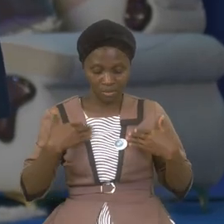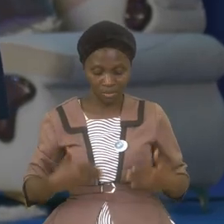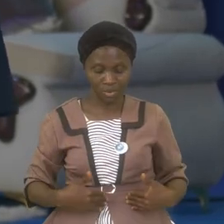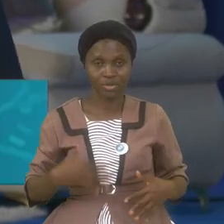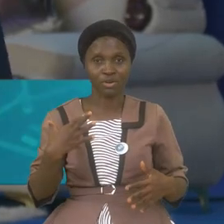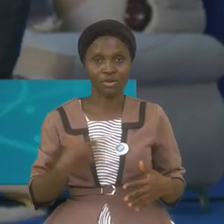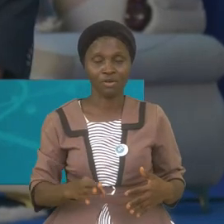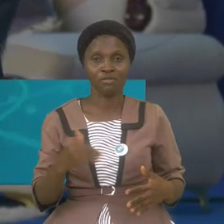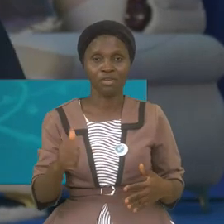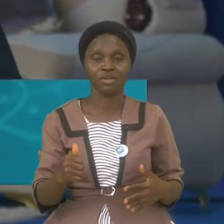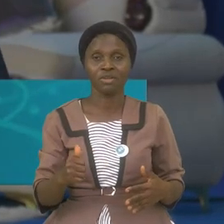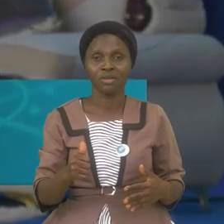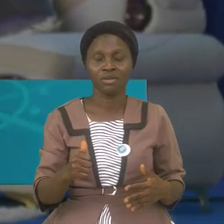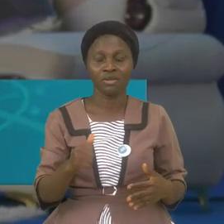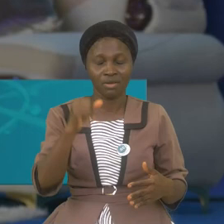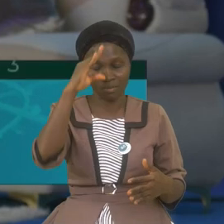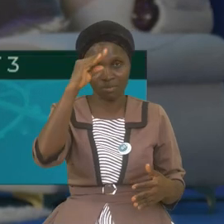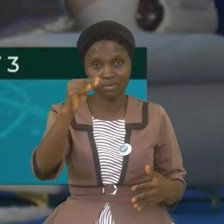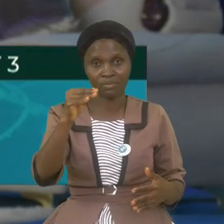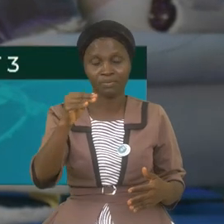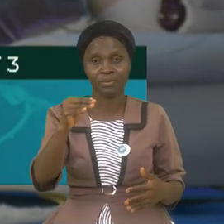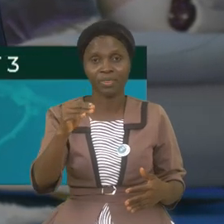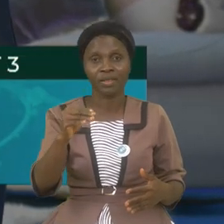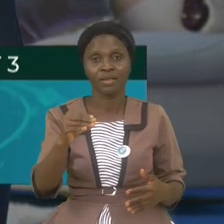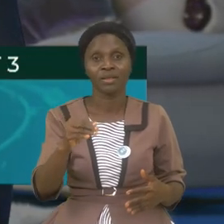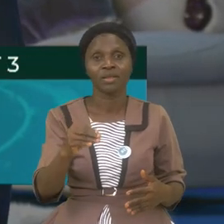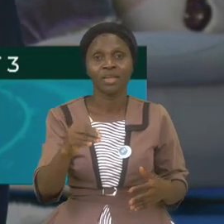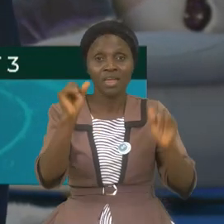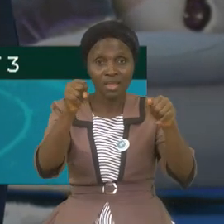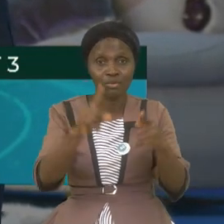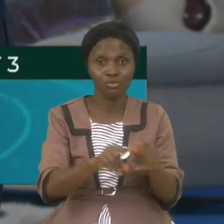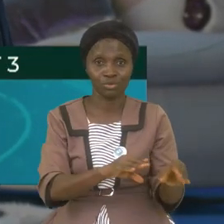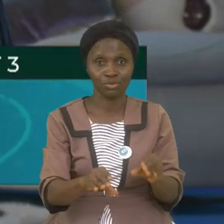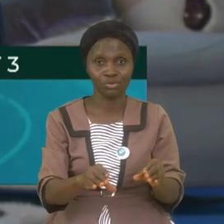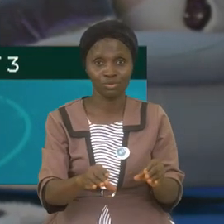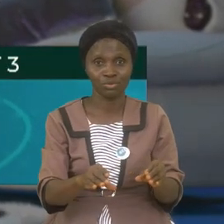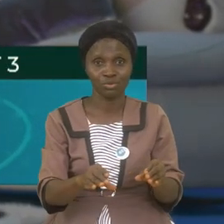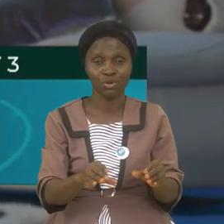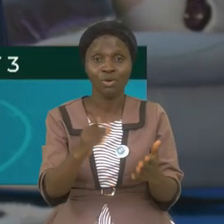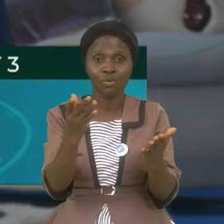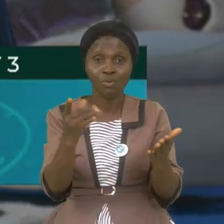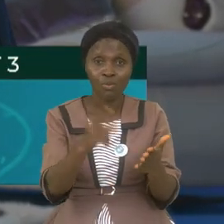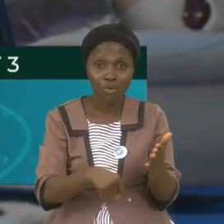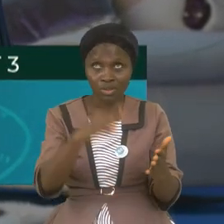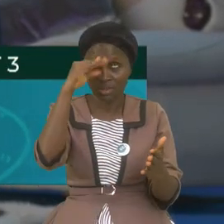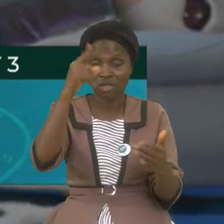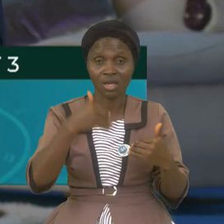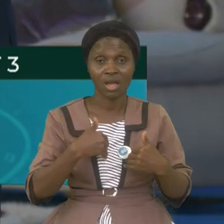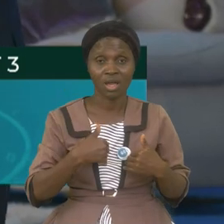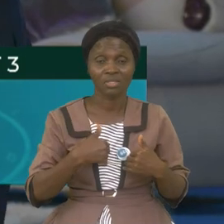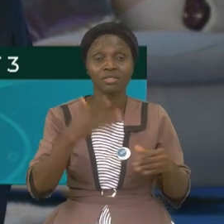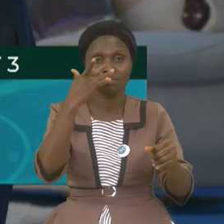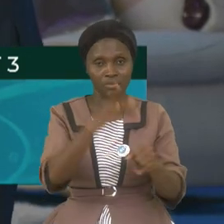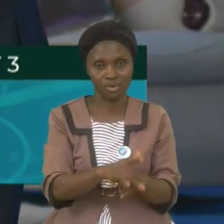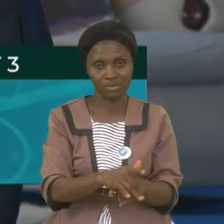bundle of laughter called Isaac, able to perform what he had promised.